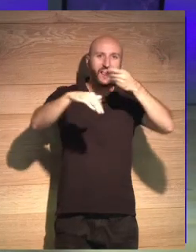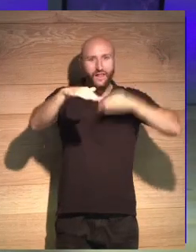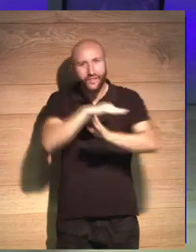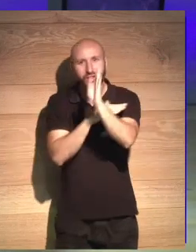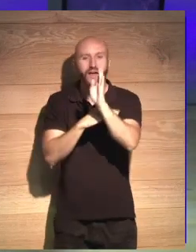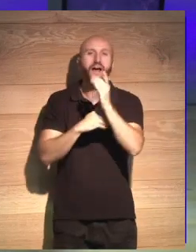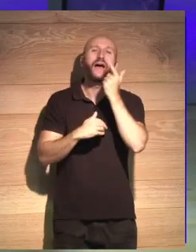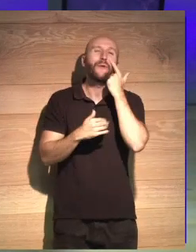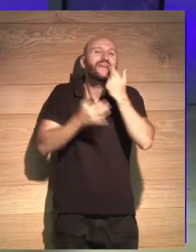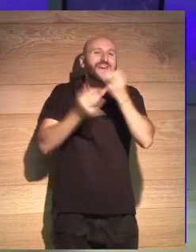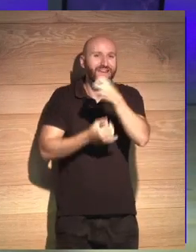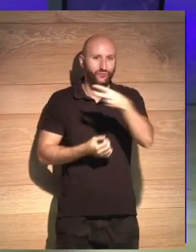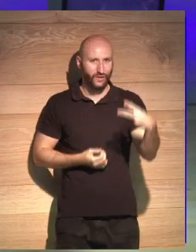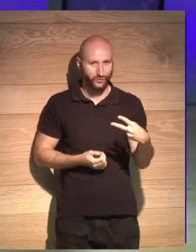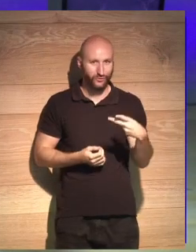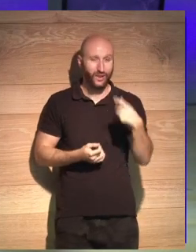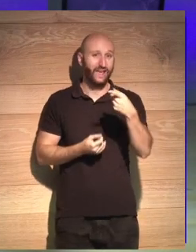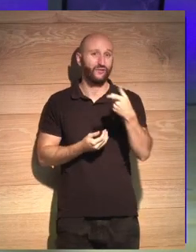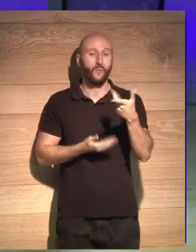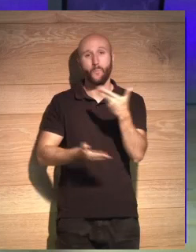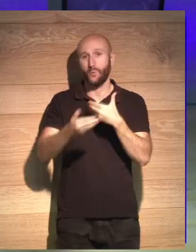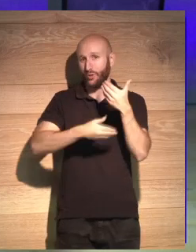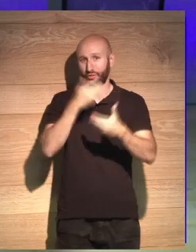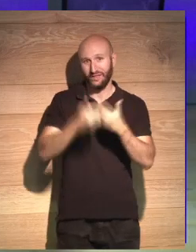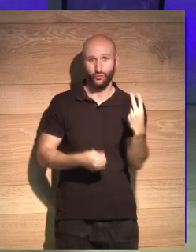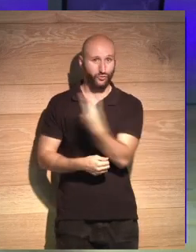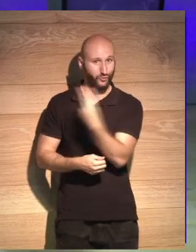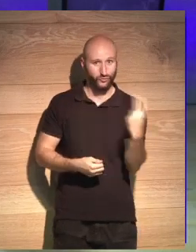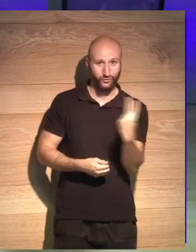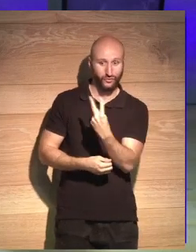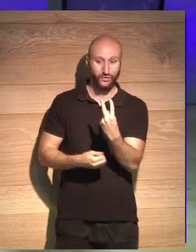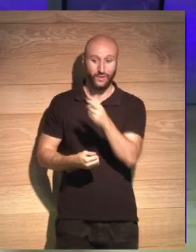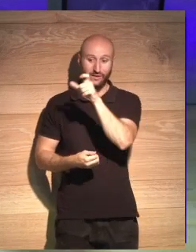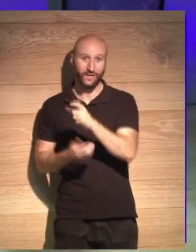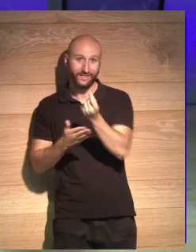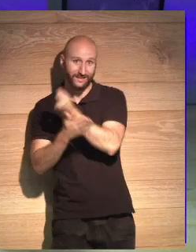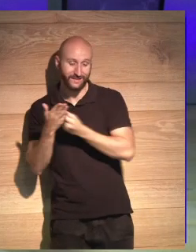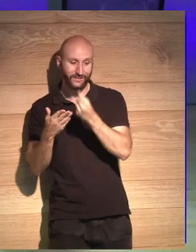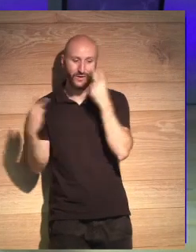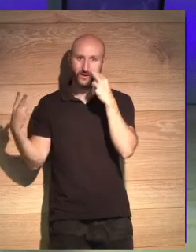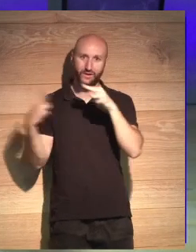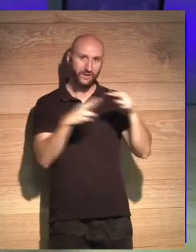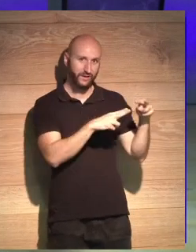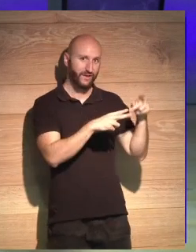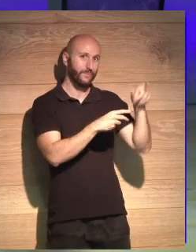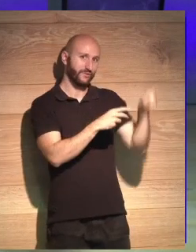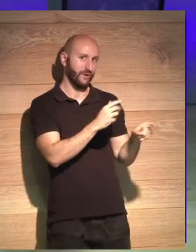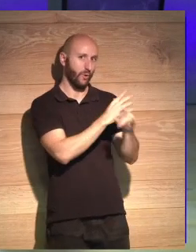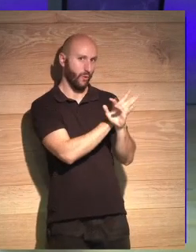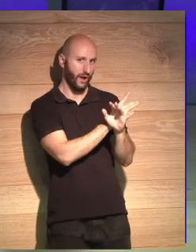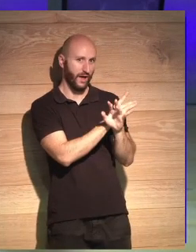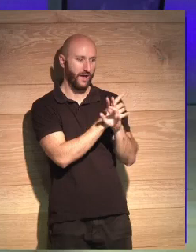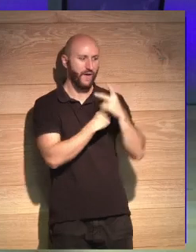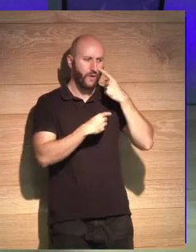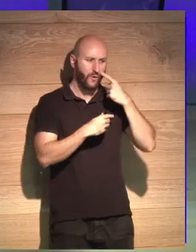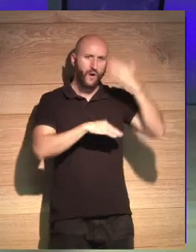how to break down borders. And this is a two-way process. Also, the designer